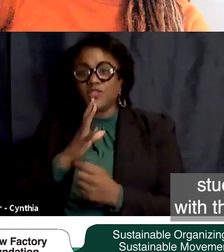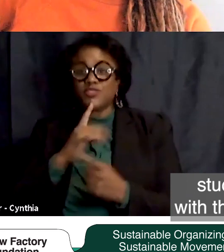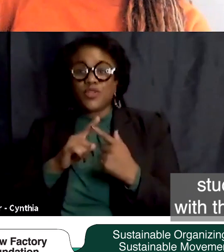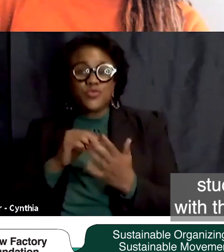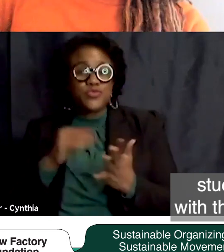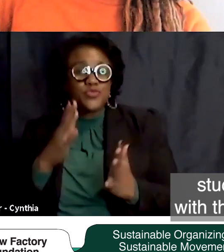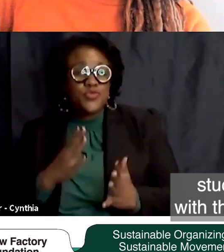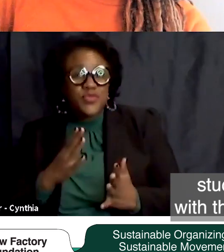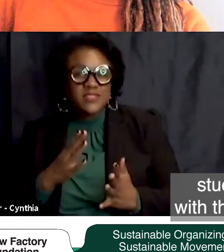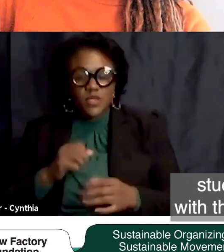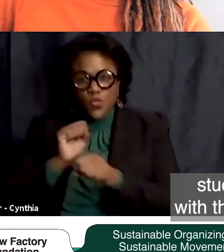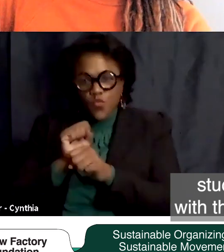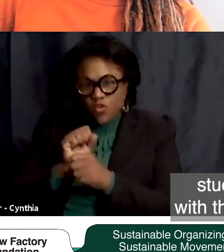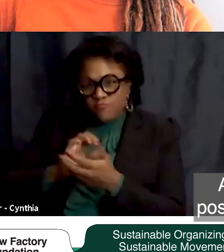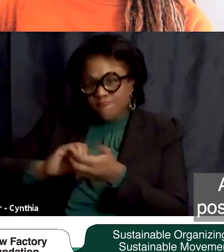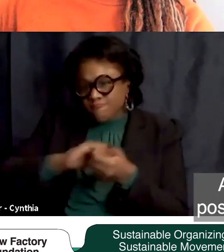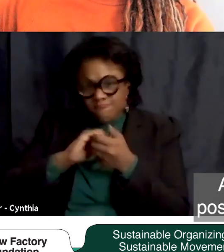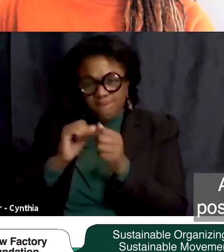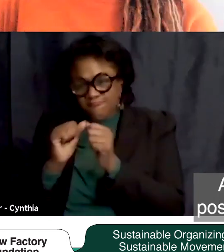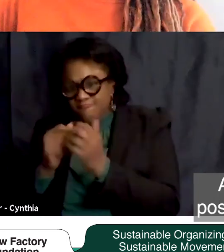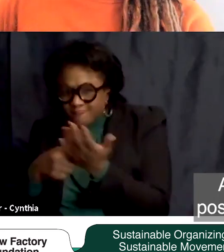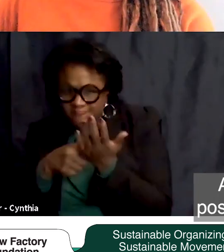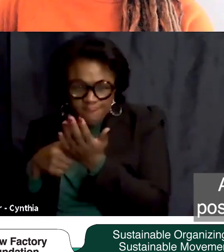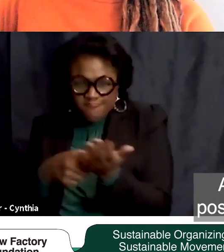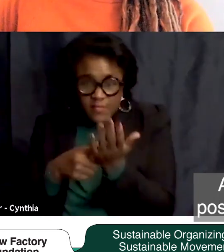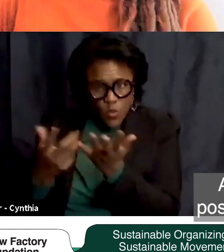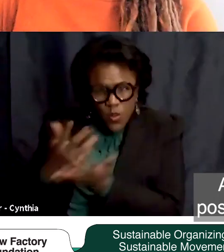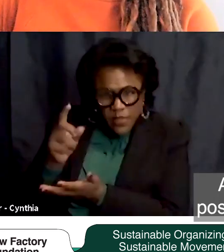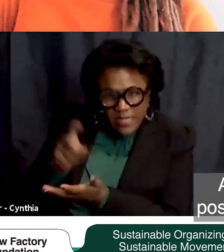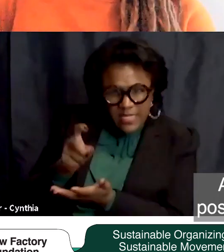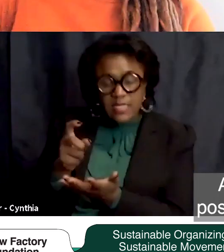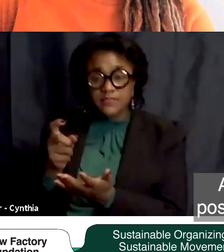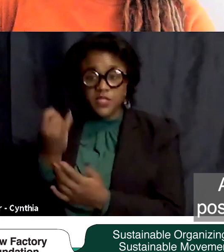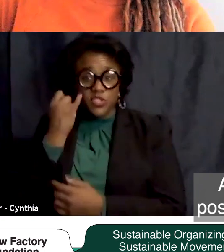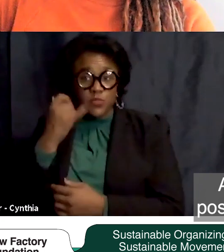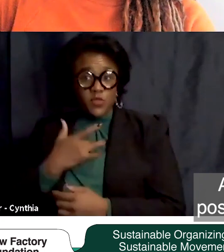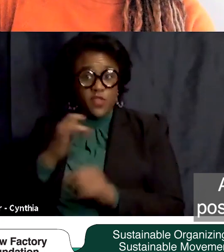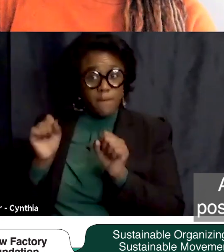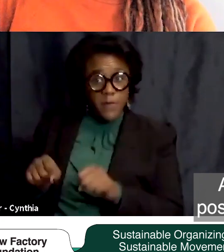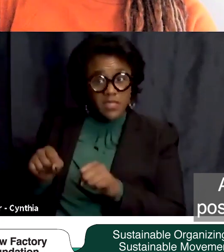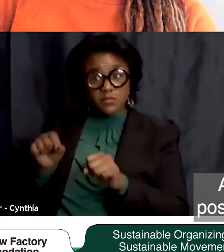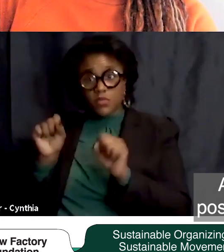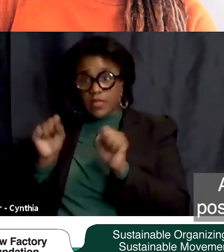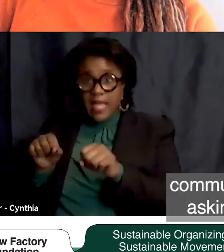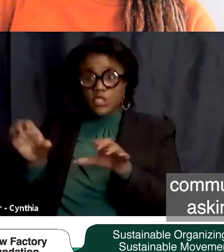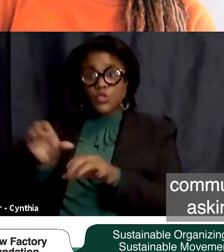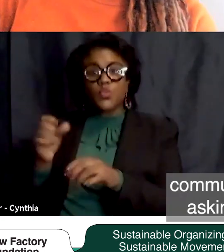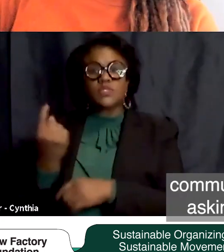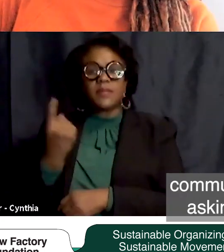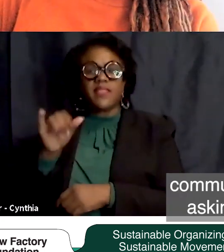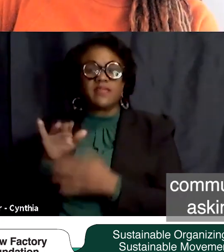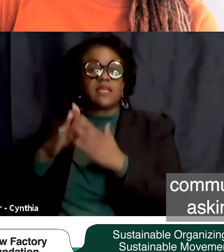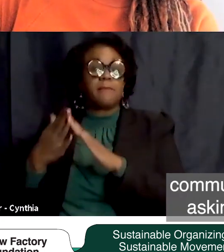to, work with them and see like what they need. And if we feel like maybe it's possible to do something that's a